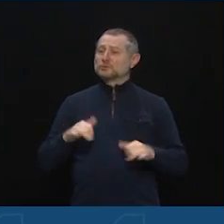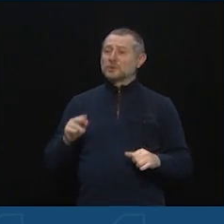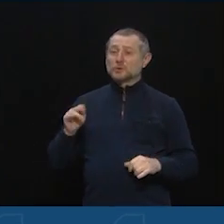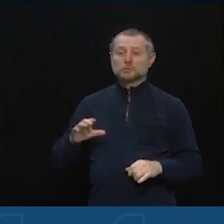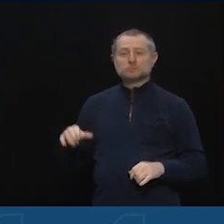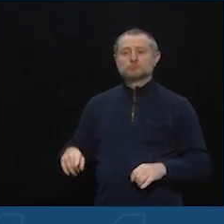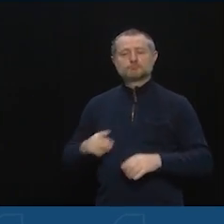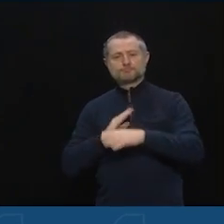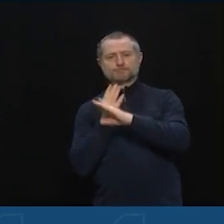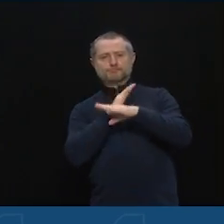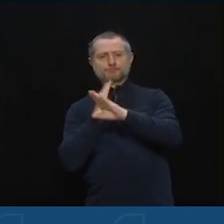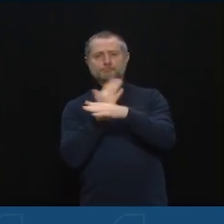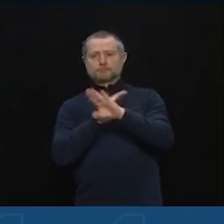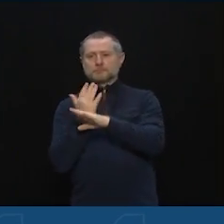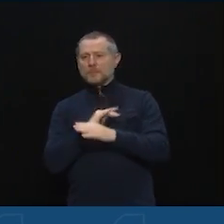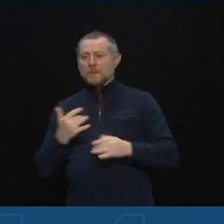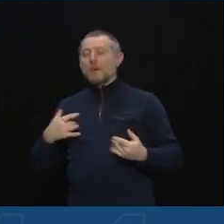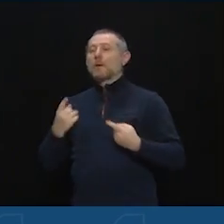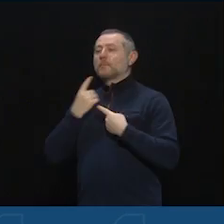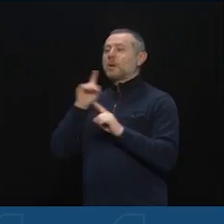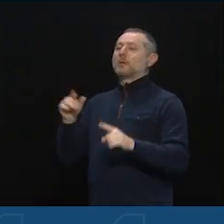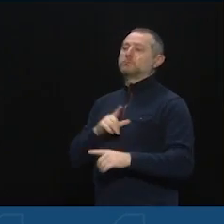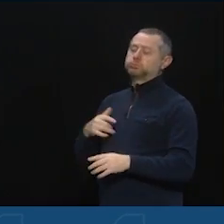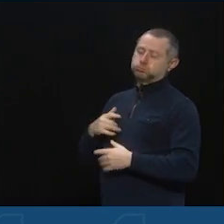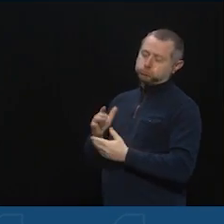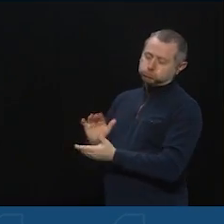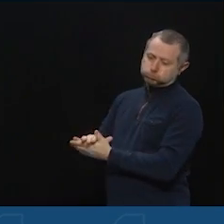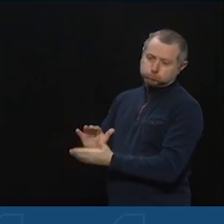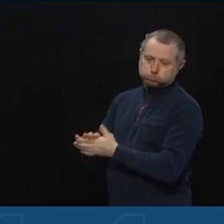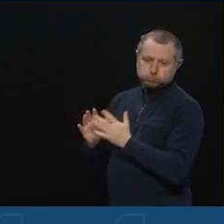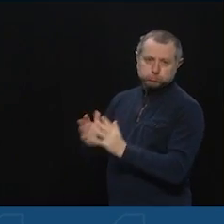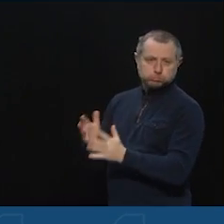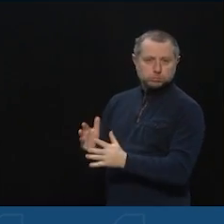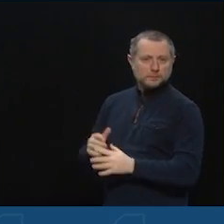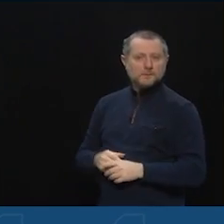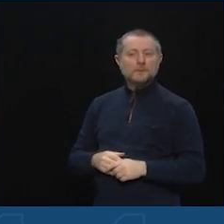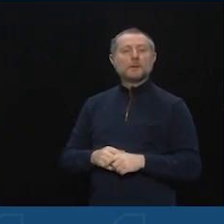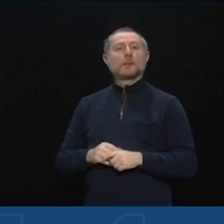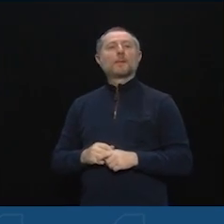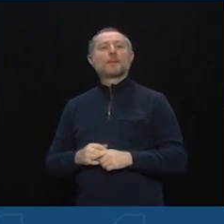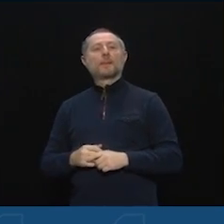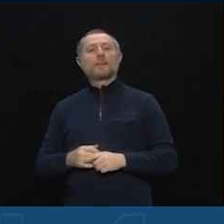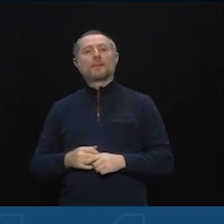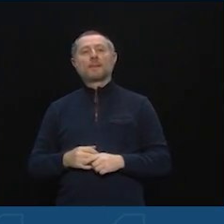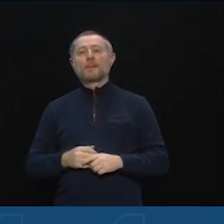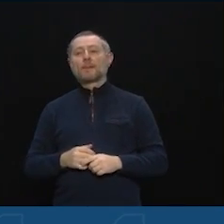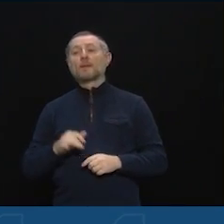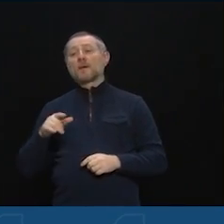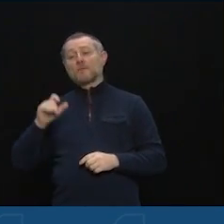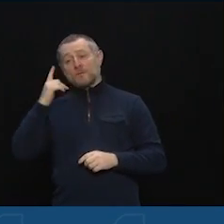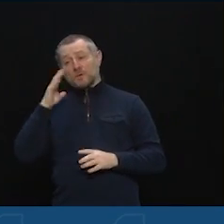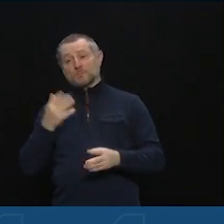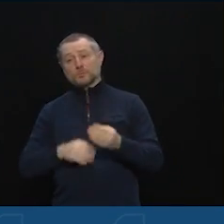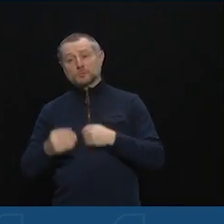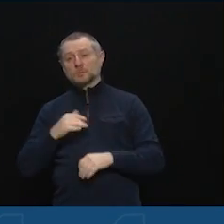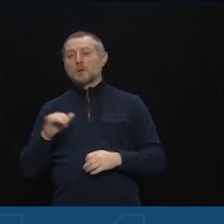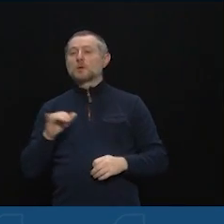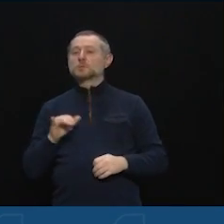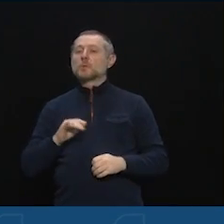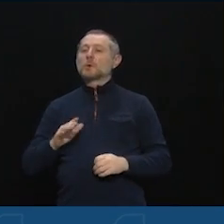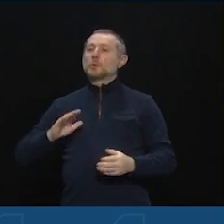and you were able to get that done. So I want to congratulate you for that again. The governor's budget also cuts the red